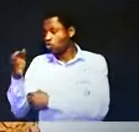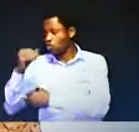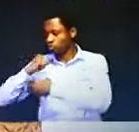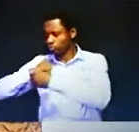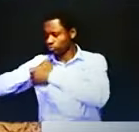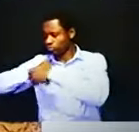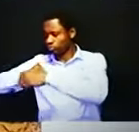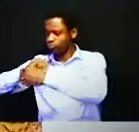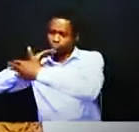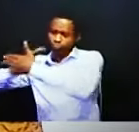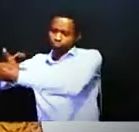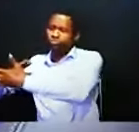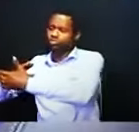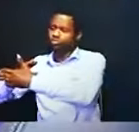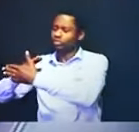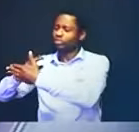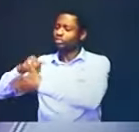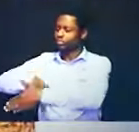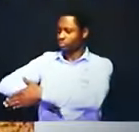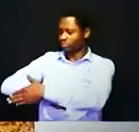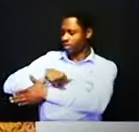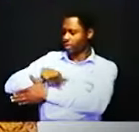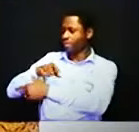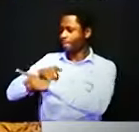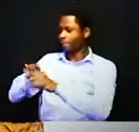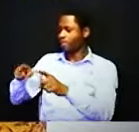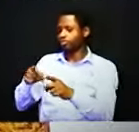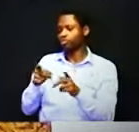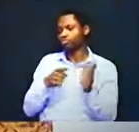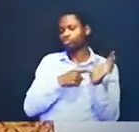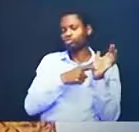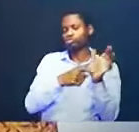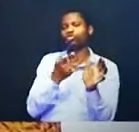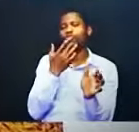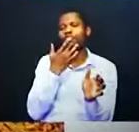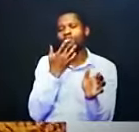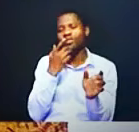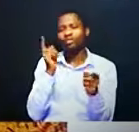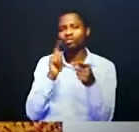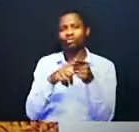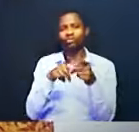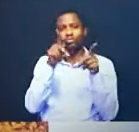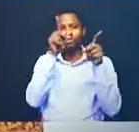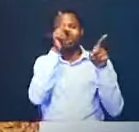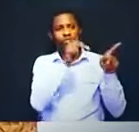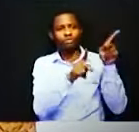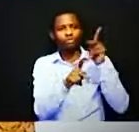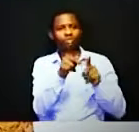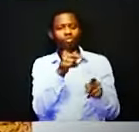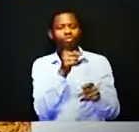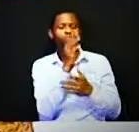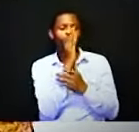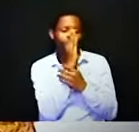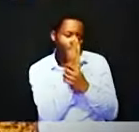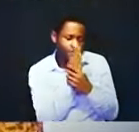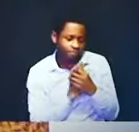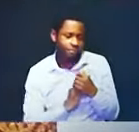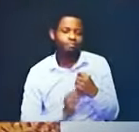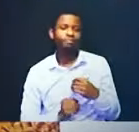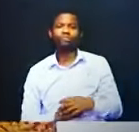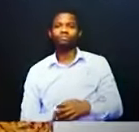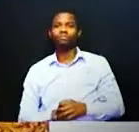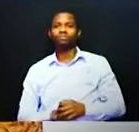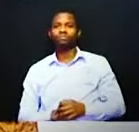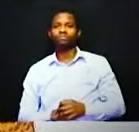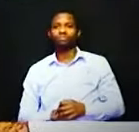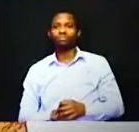the humble. And so, Oma Dumbebre Mum, Intina, what shall say? When Yankupon see a hand time crying, now a dum ahombrasia. We